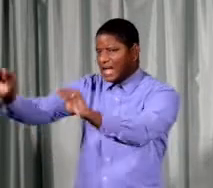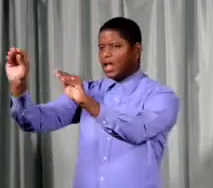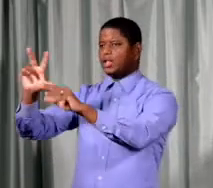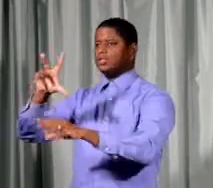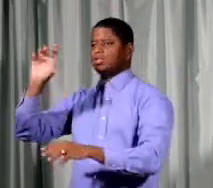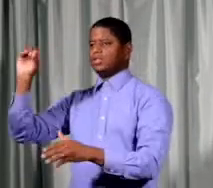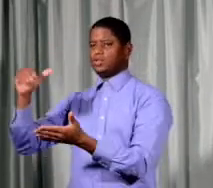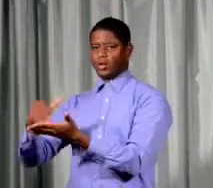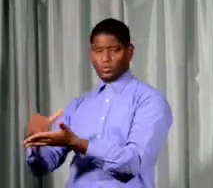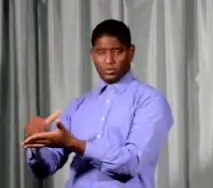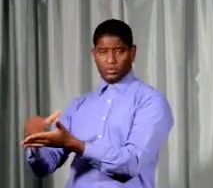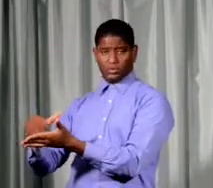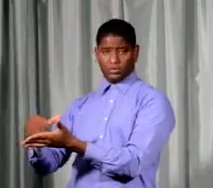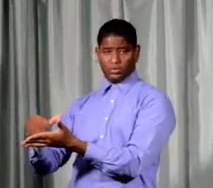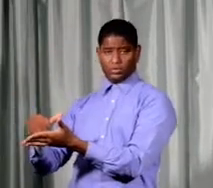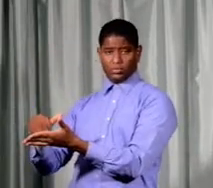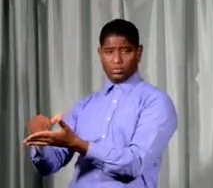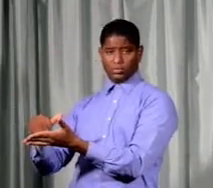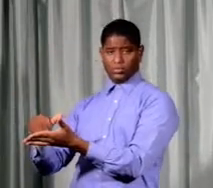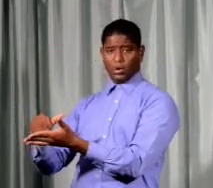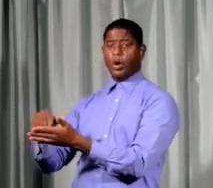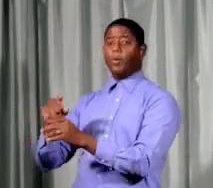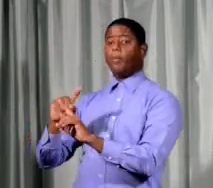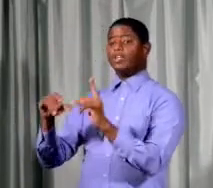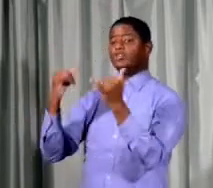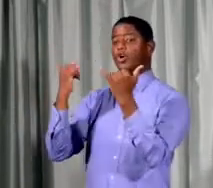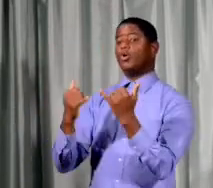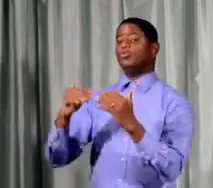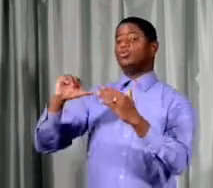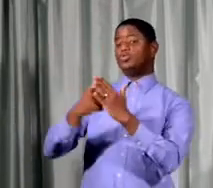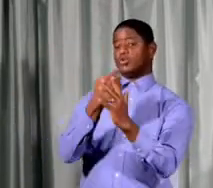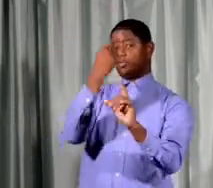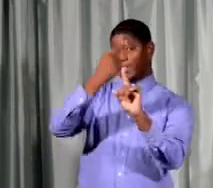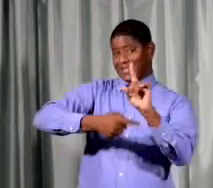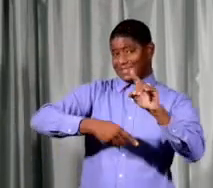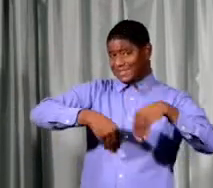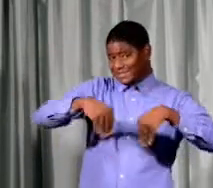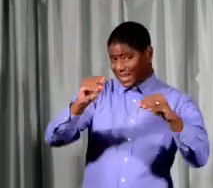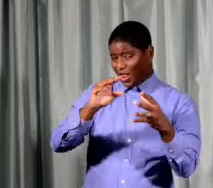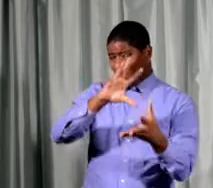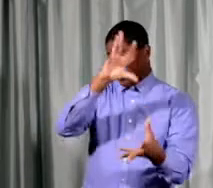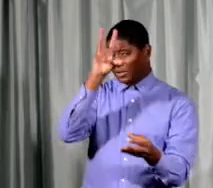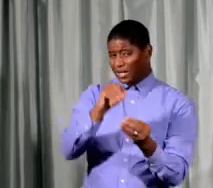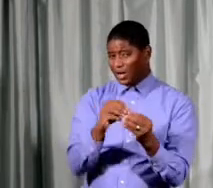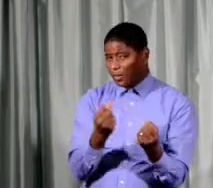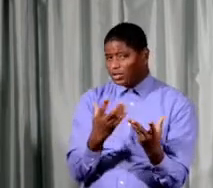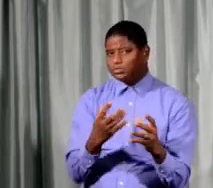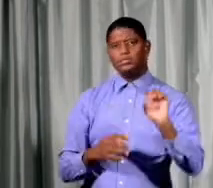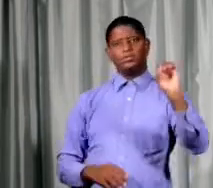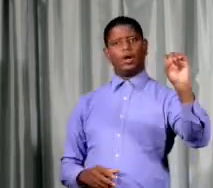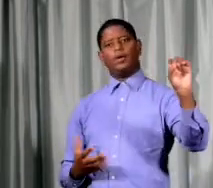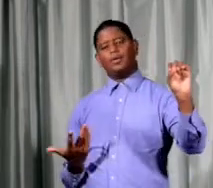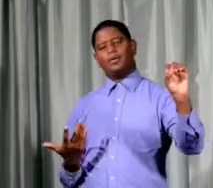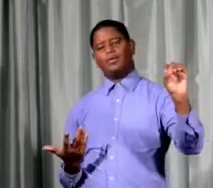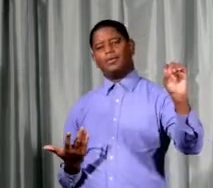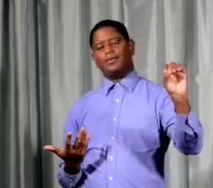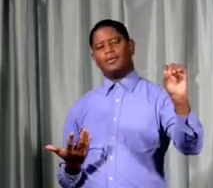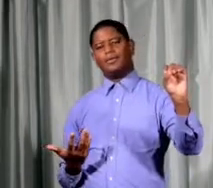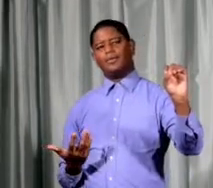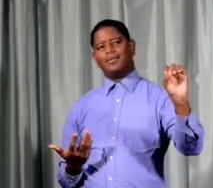Sales for last month was 30,000. It's day one of the new month. How much are sales?